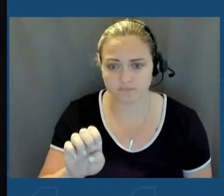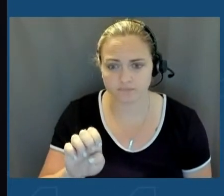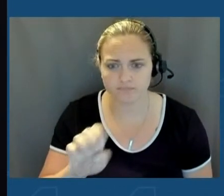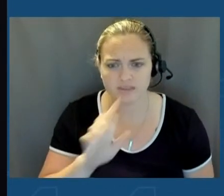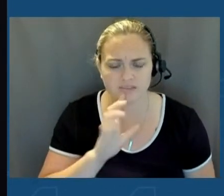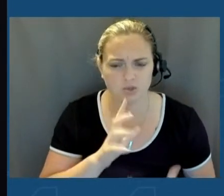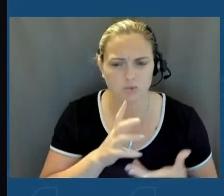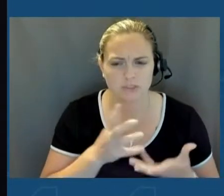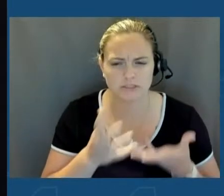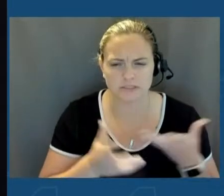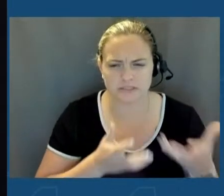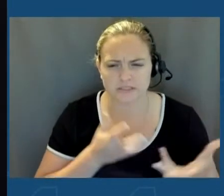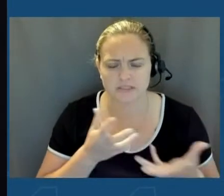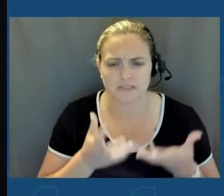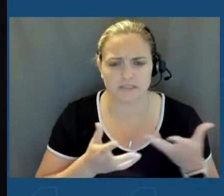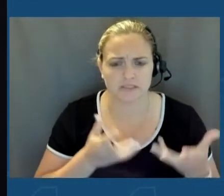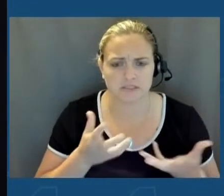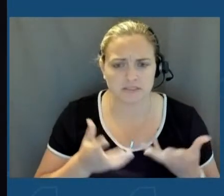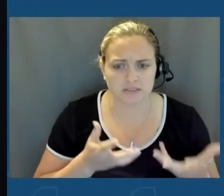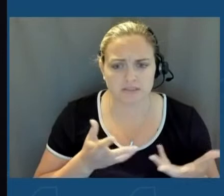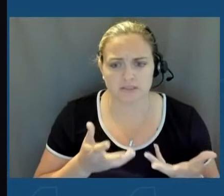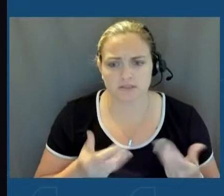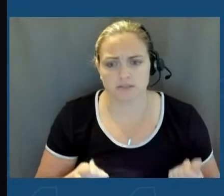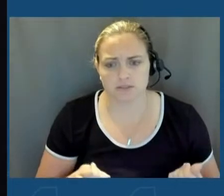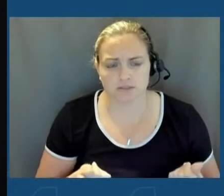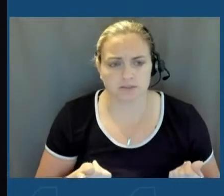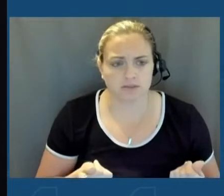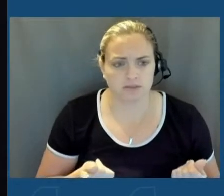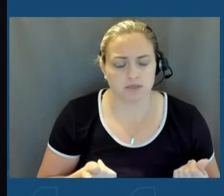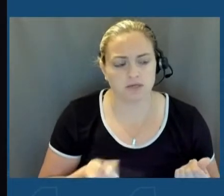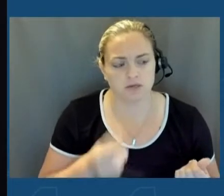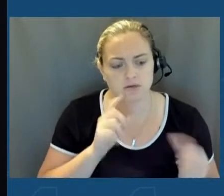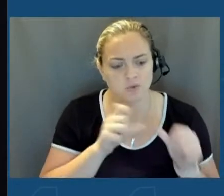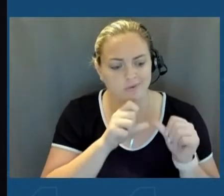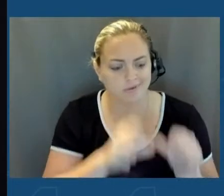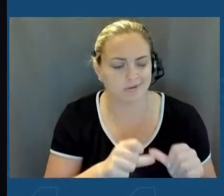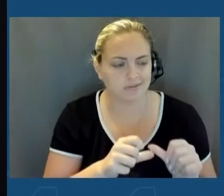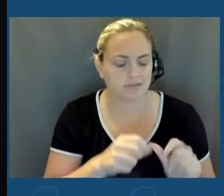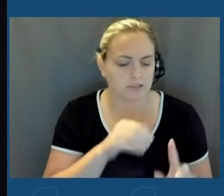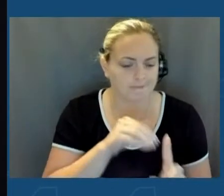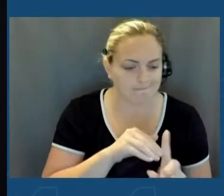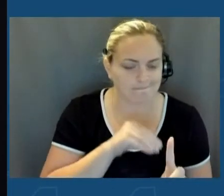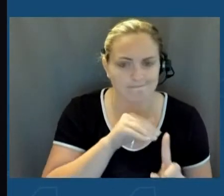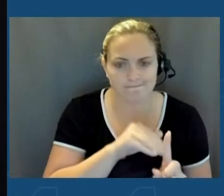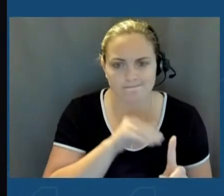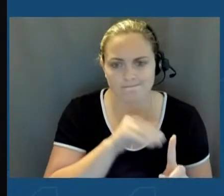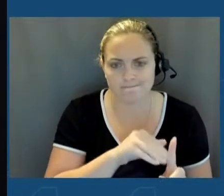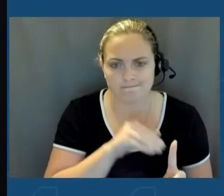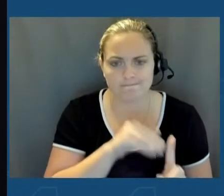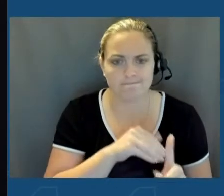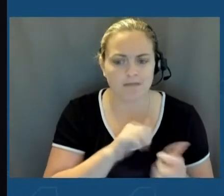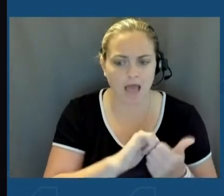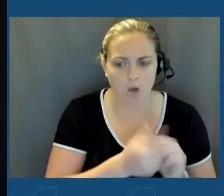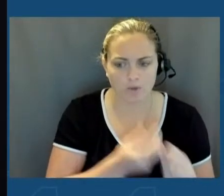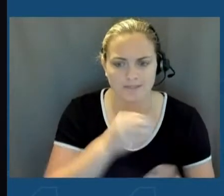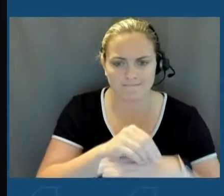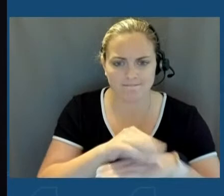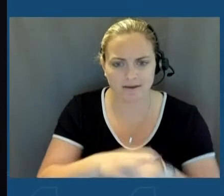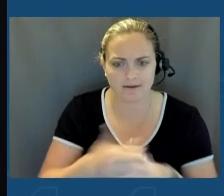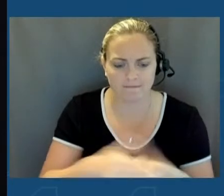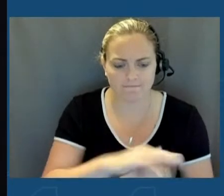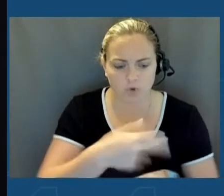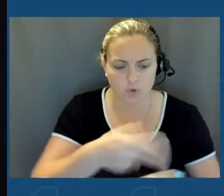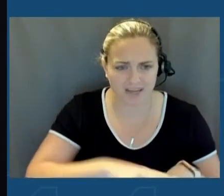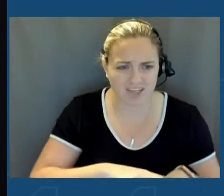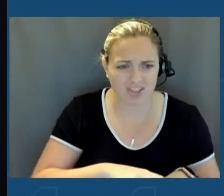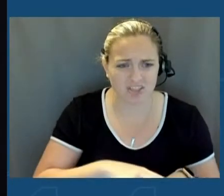twin tragedies. We're constantly reminded of the scale of this across the nation. Just days ago,